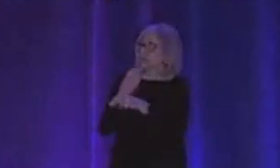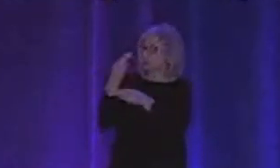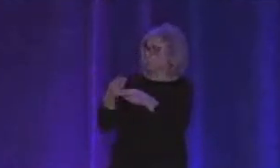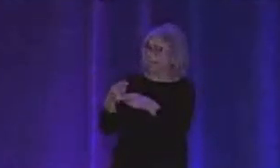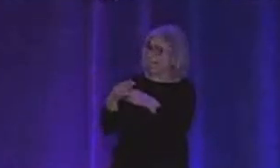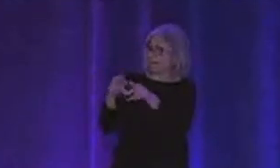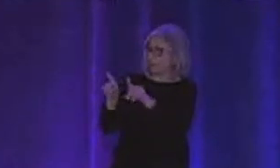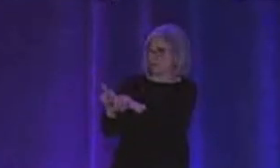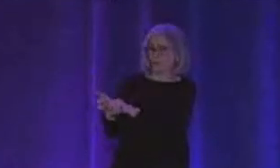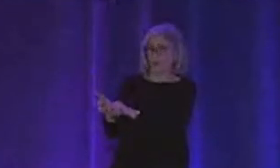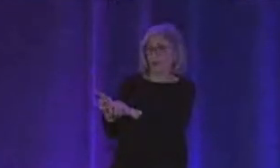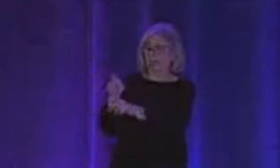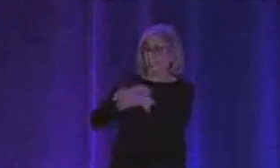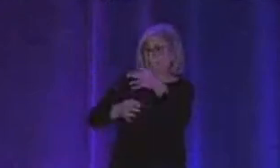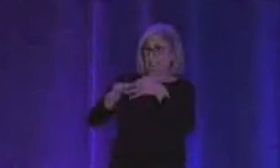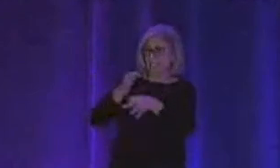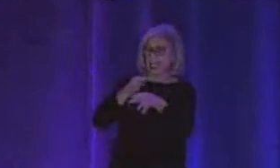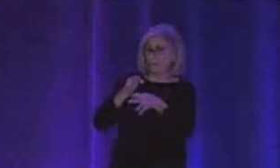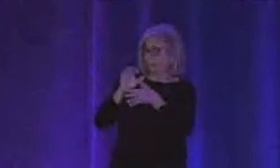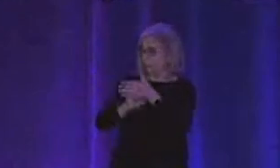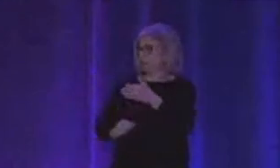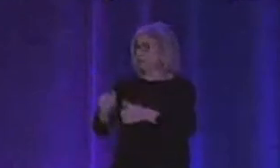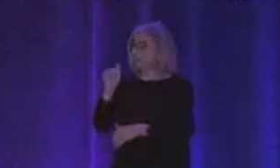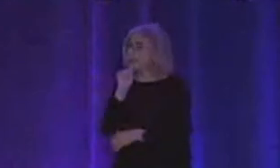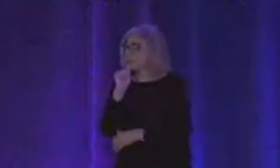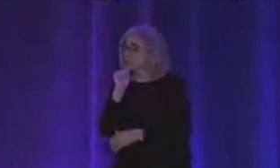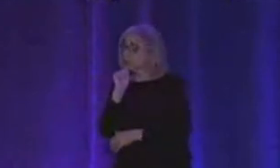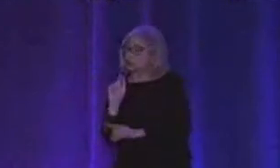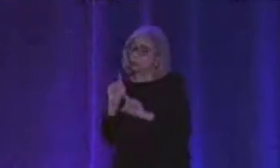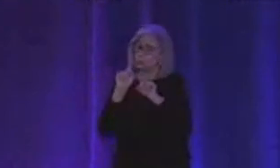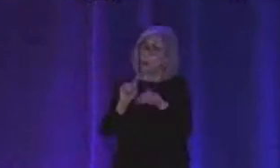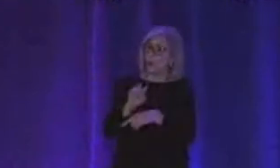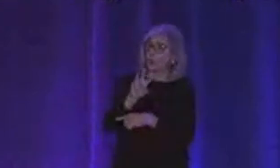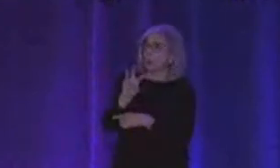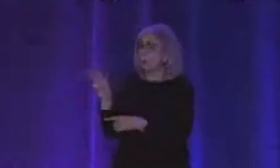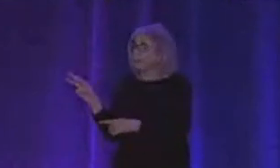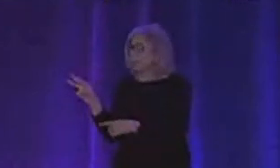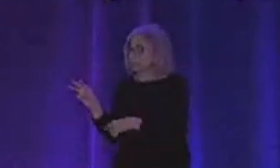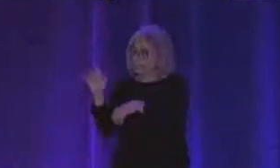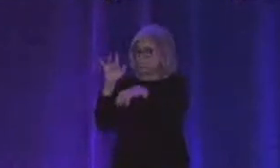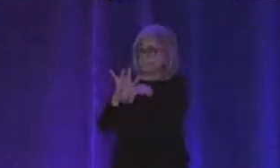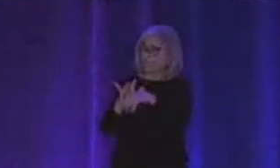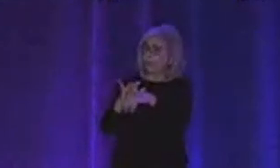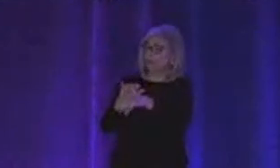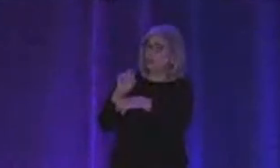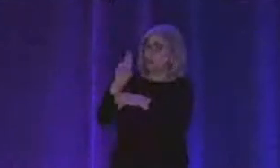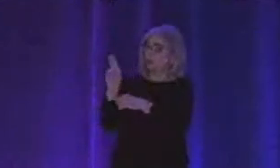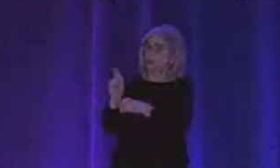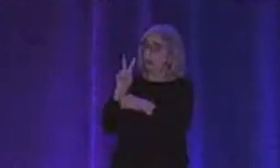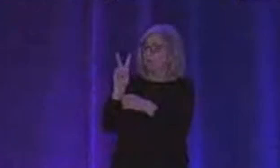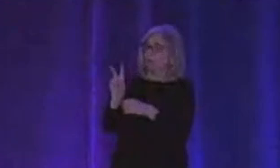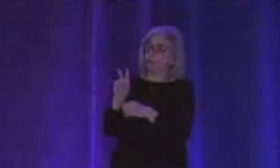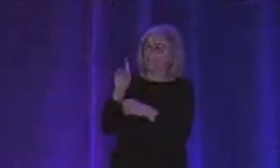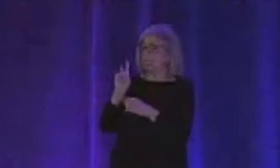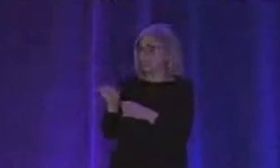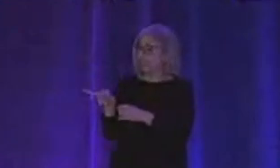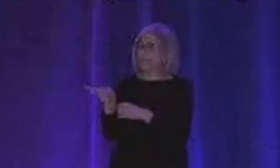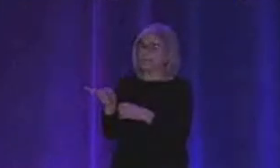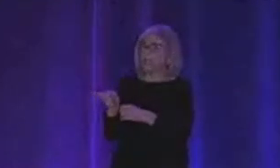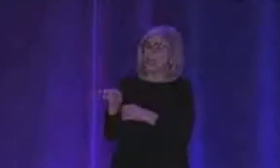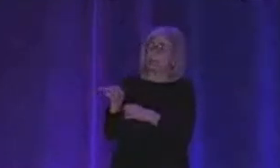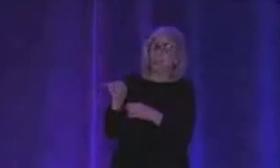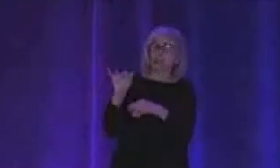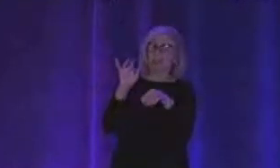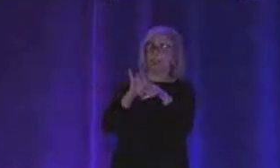as well. So instead of just removing passwords, you can go to the website, touch your YubiKey, touch your macOS